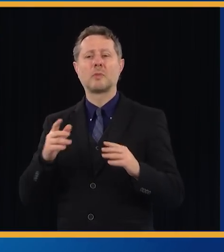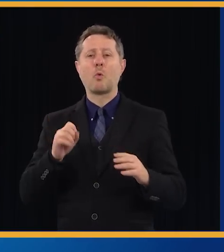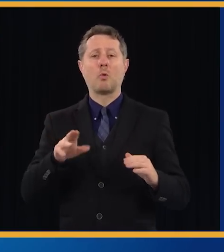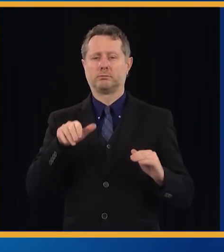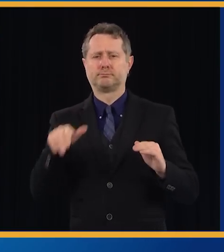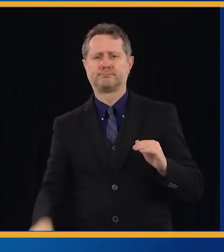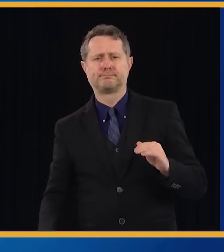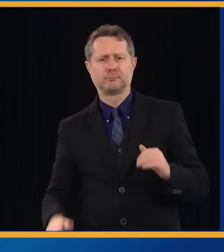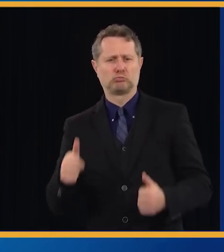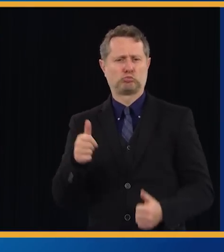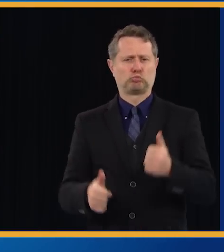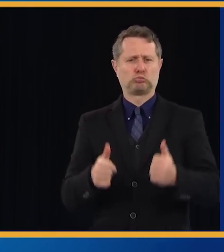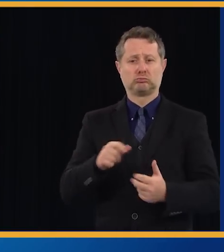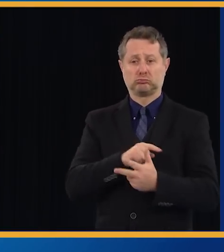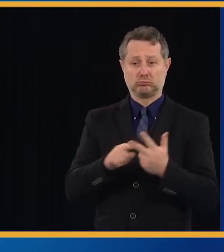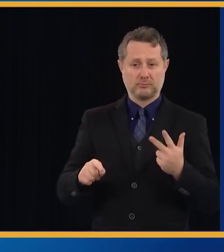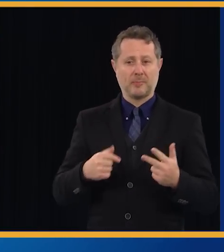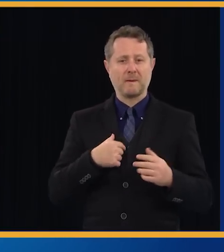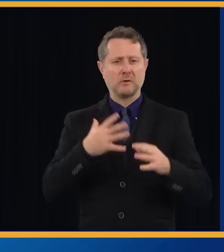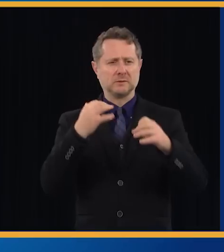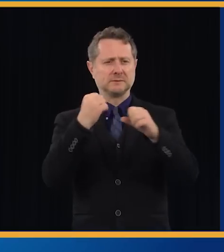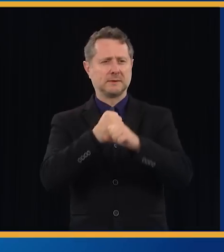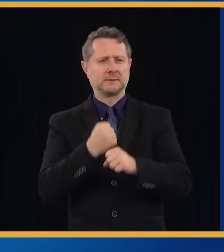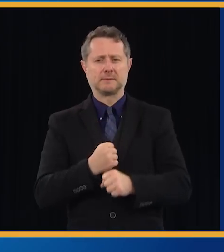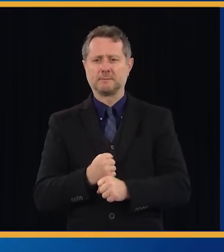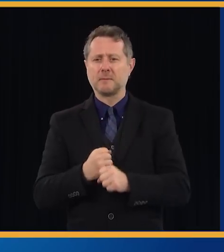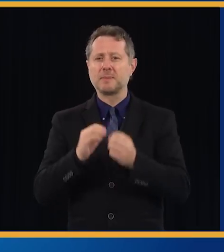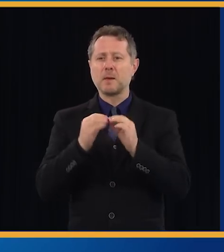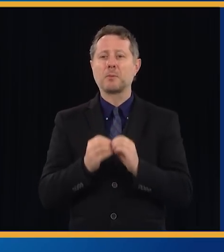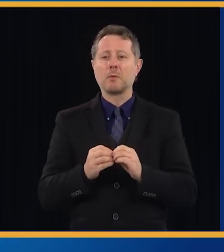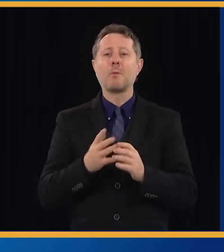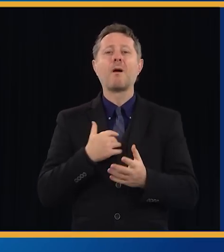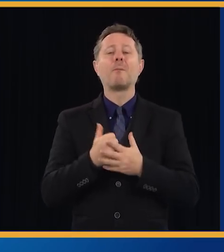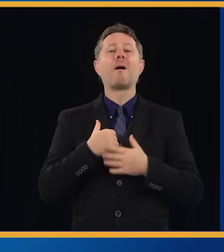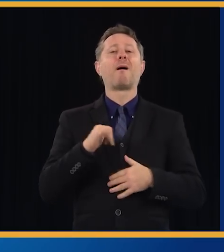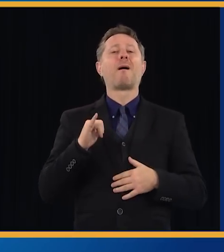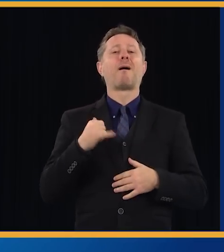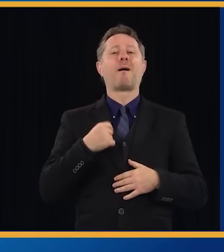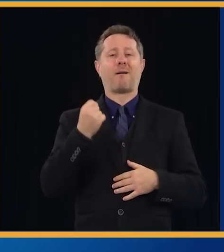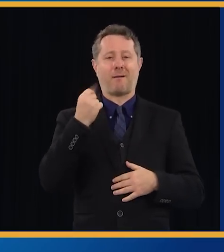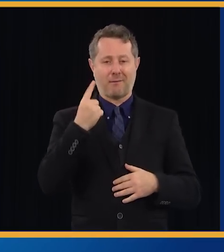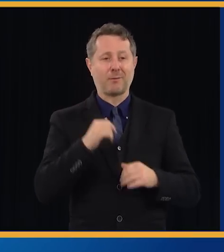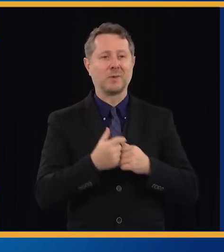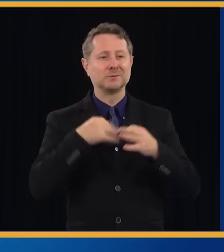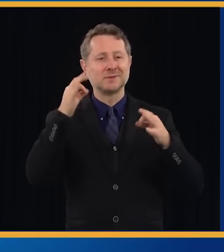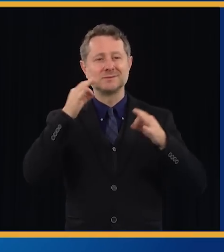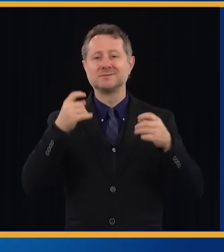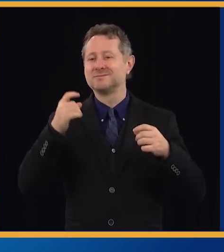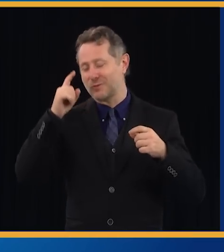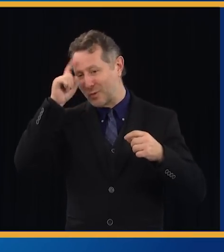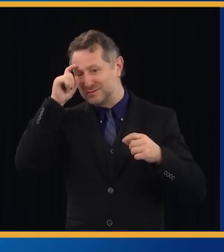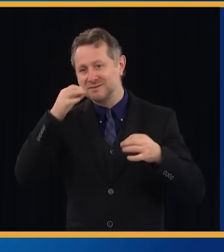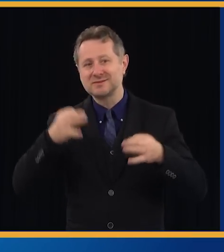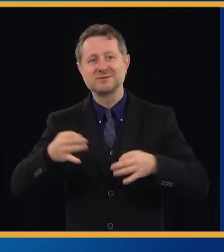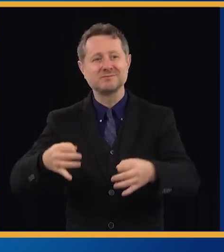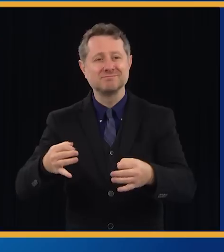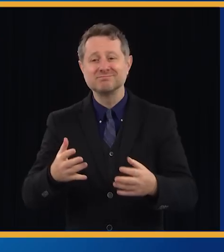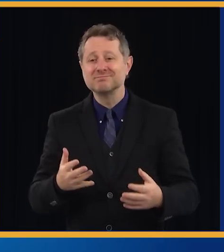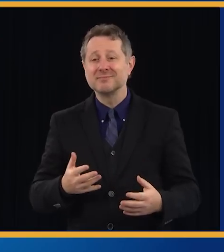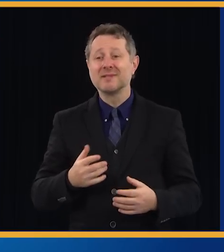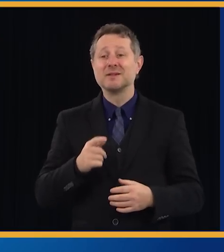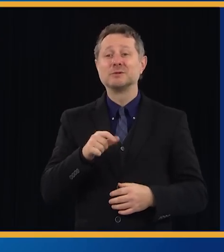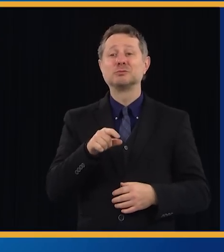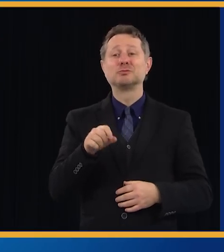us data to make decisions. We did 3,000 surveys in about 19 counties,